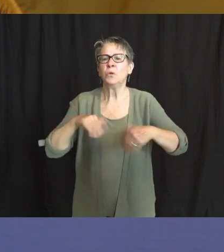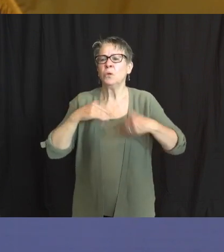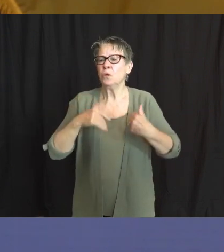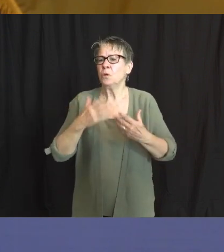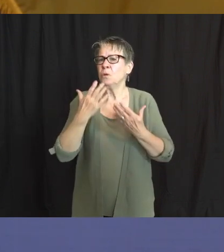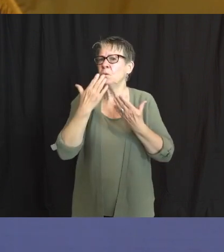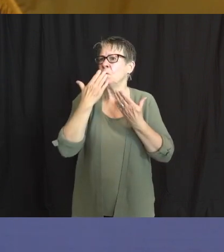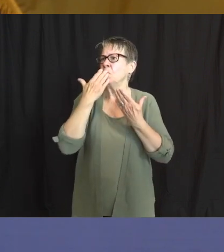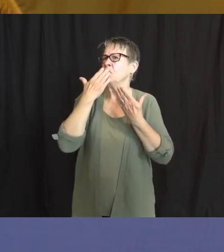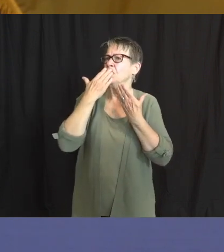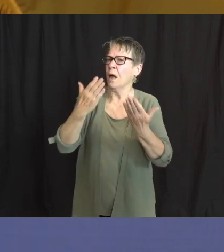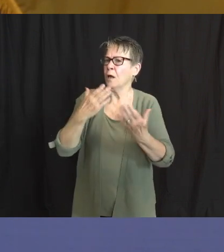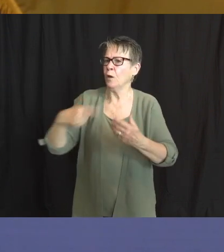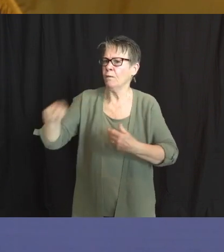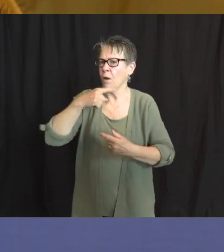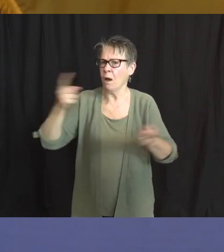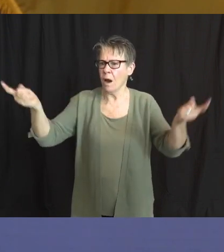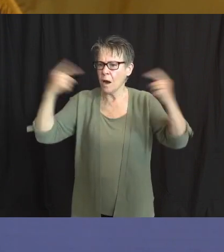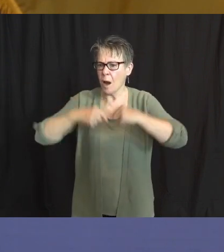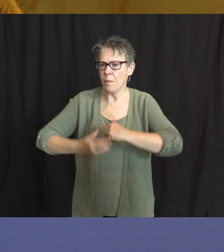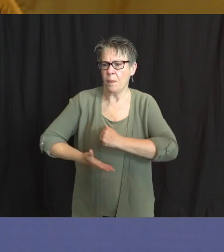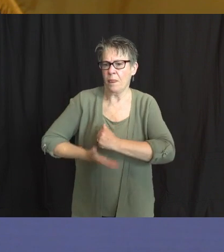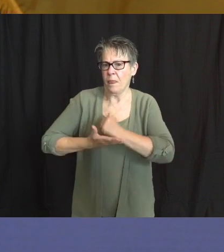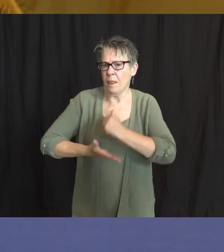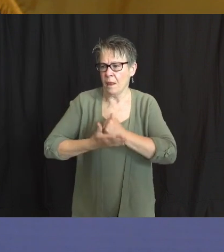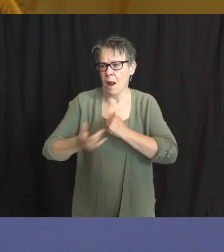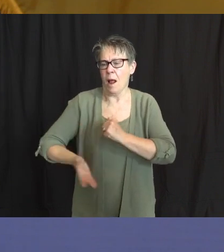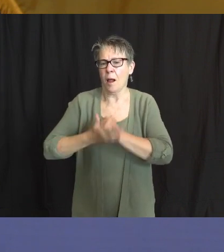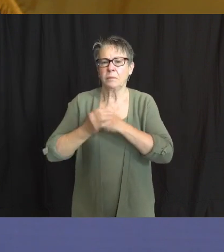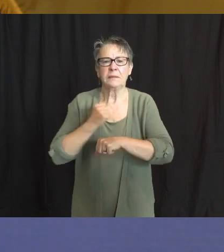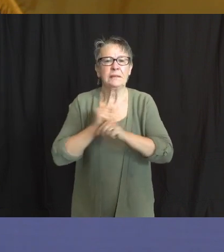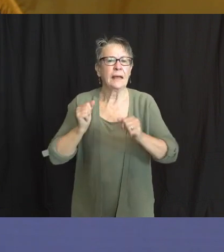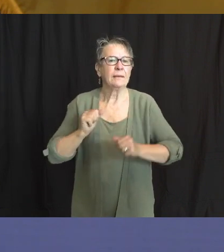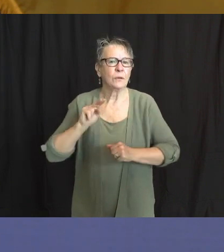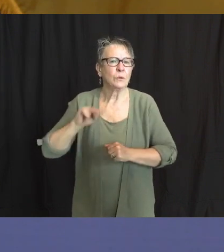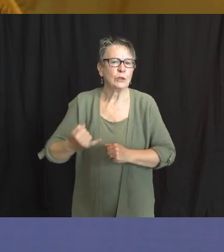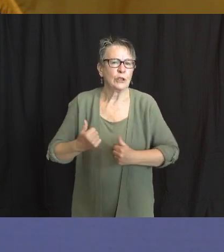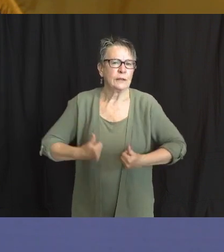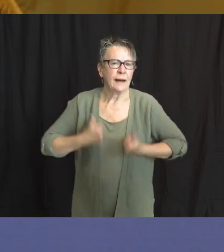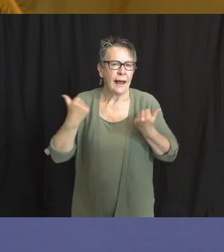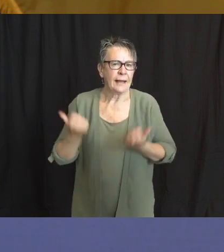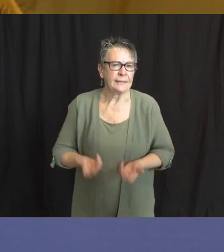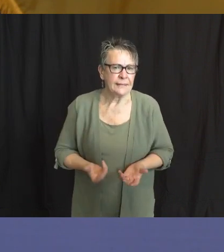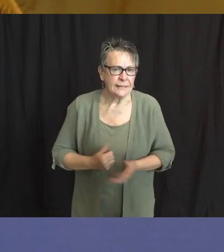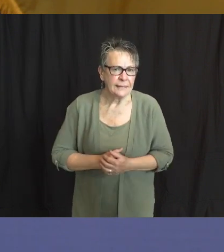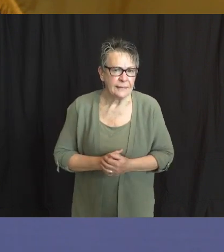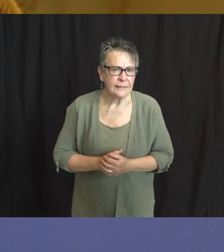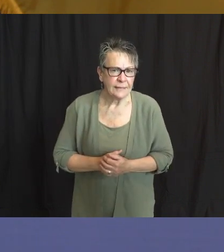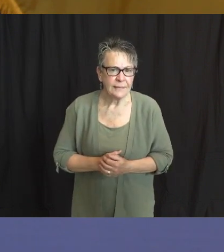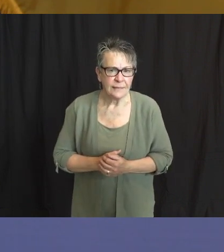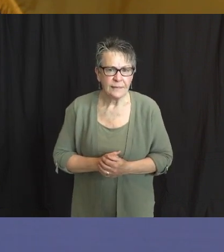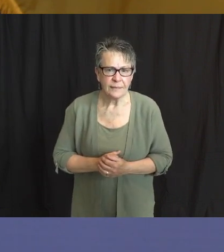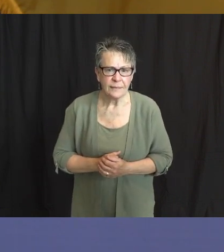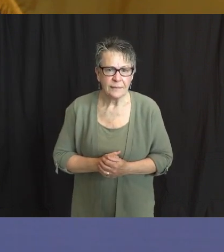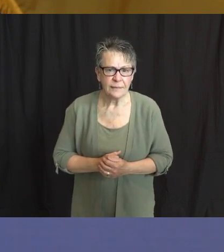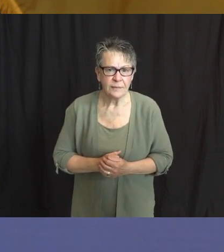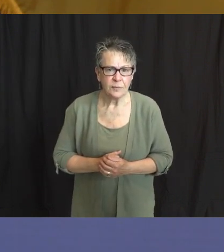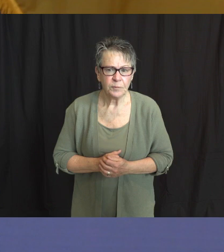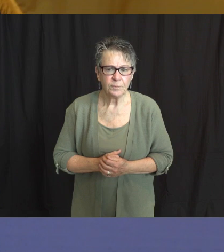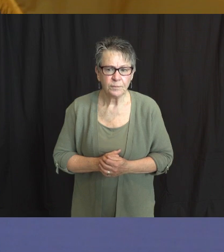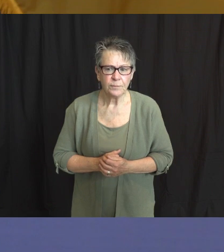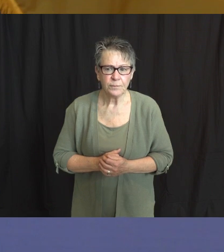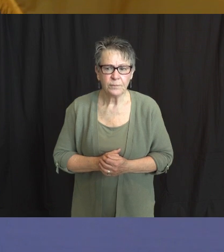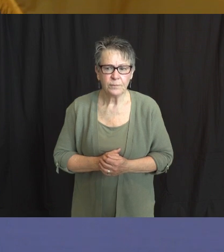ours. EMS and other frontline healthcare workers are part of our priority populations for expanded